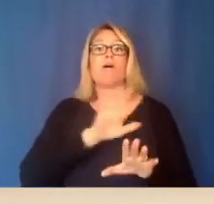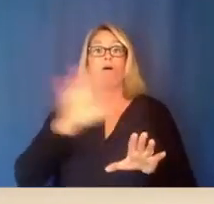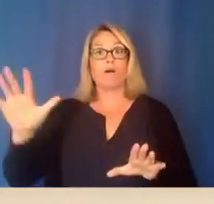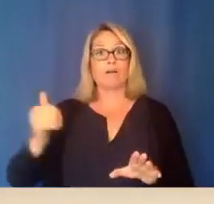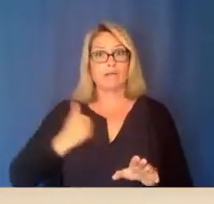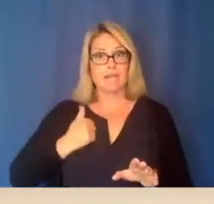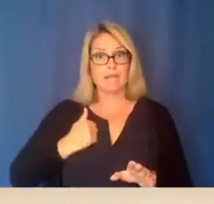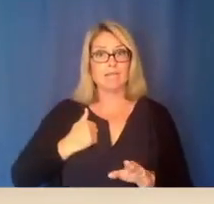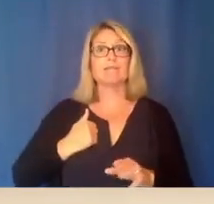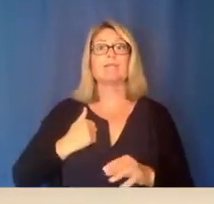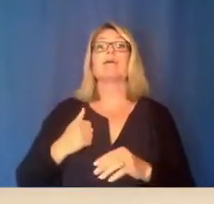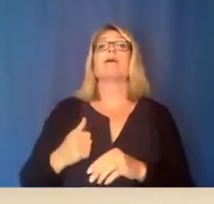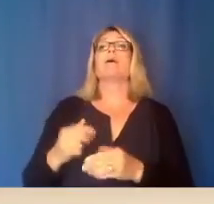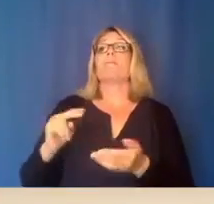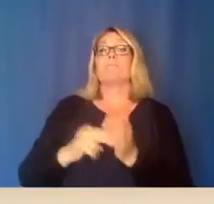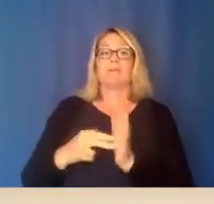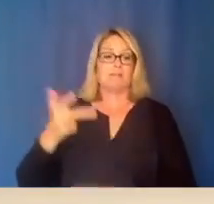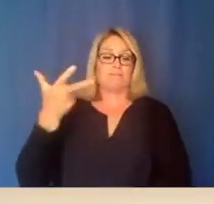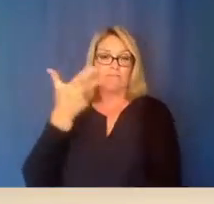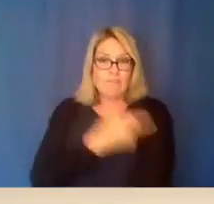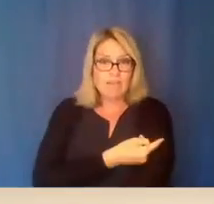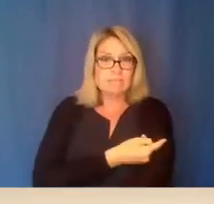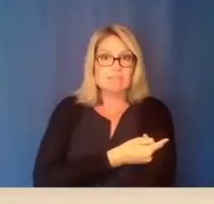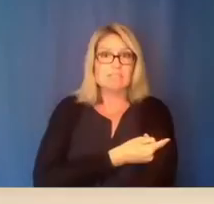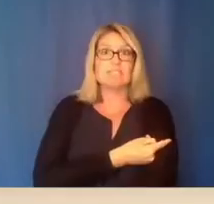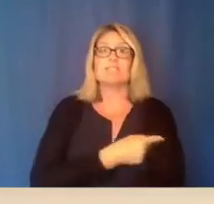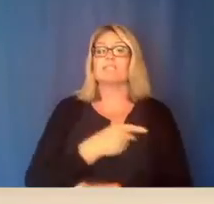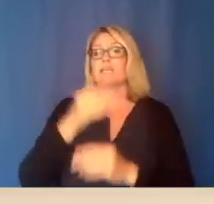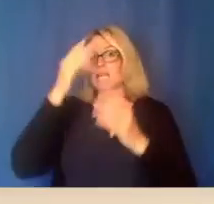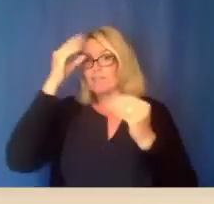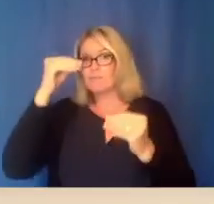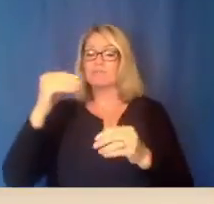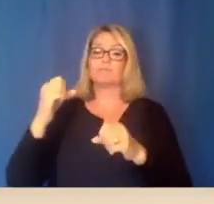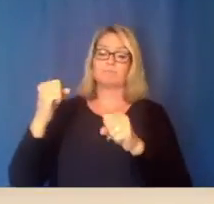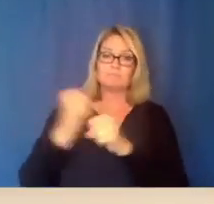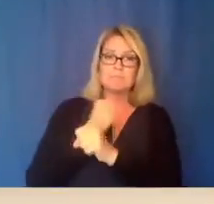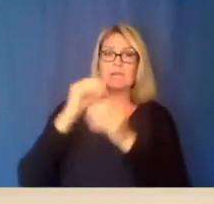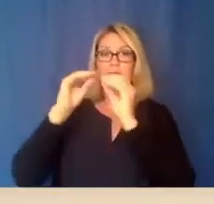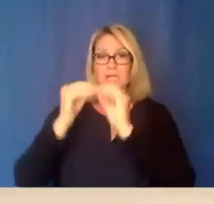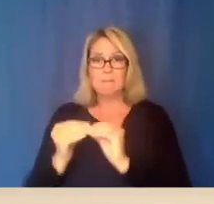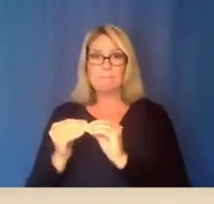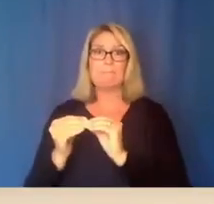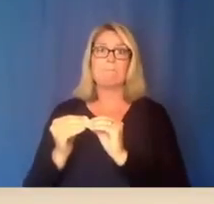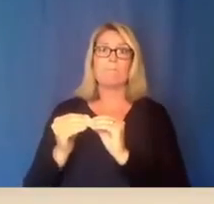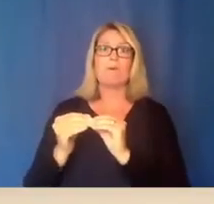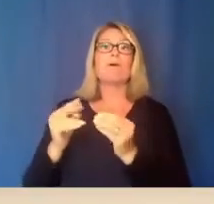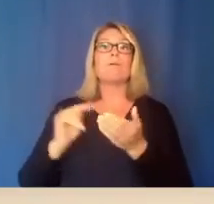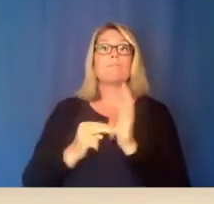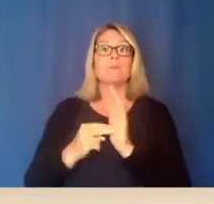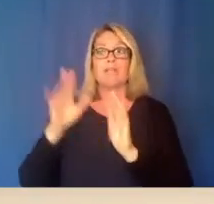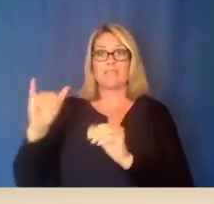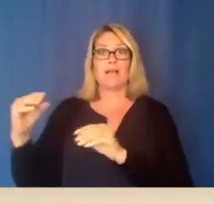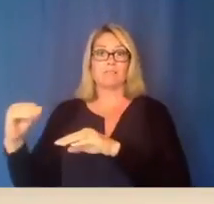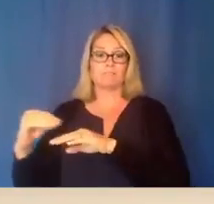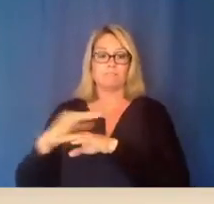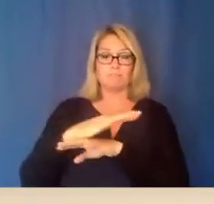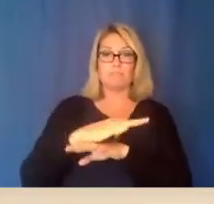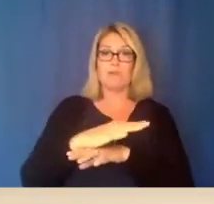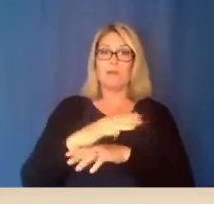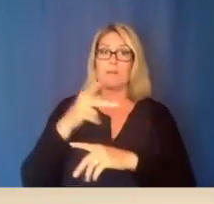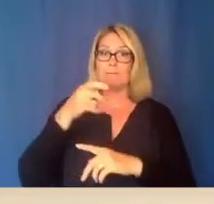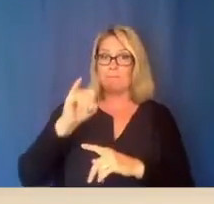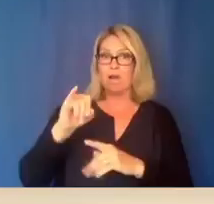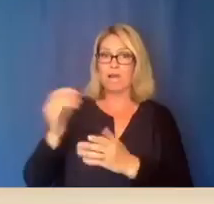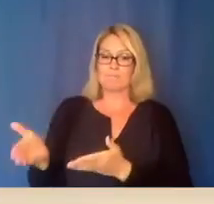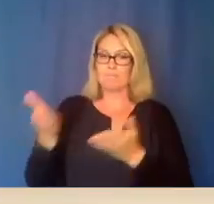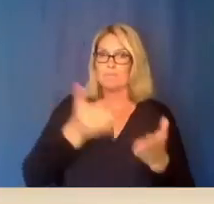and of course our increasing vaccine rates, give us a degree of confidence that the risk of importation of COVID-19 into PEI